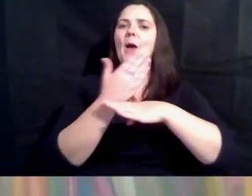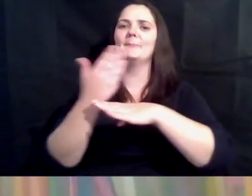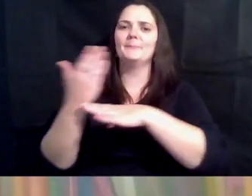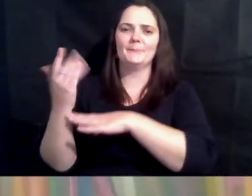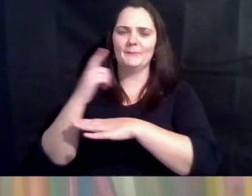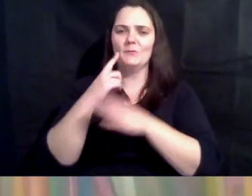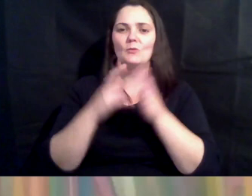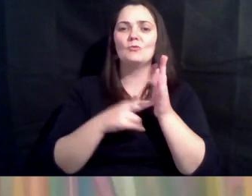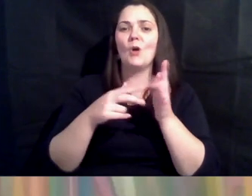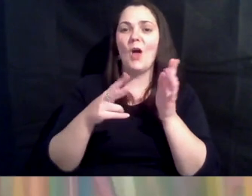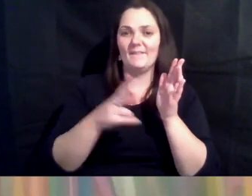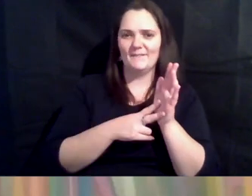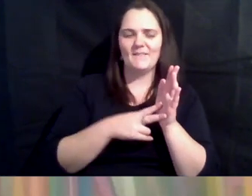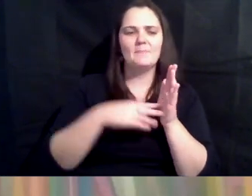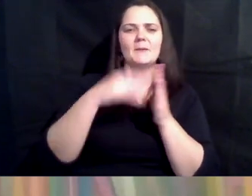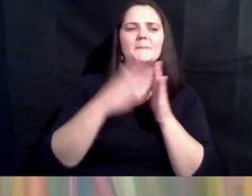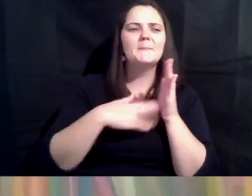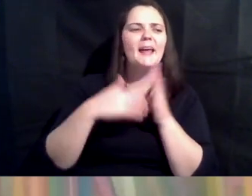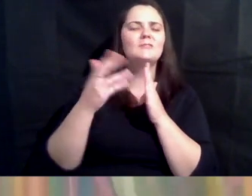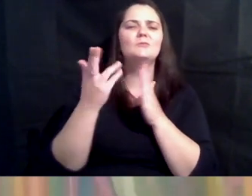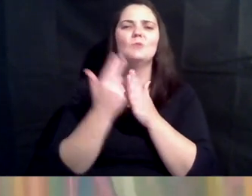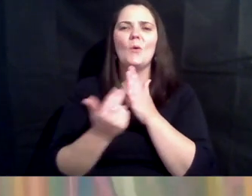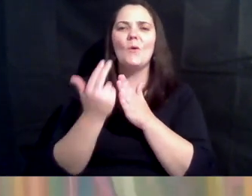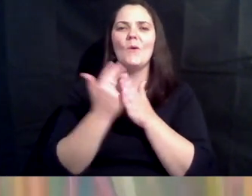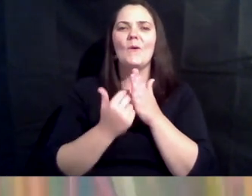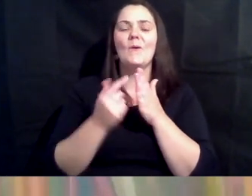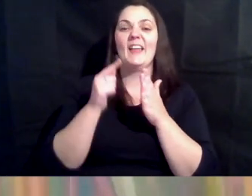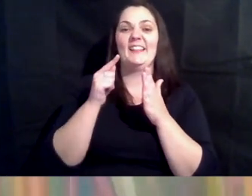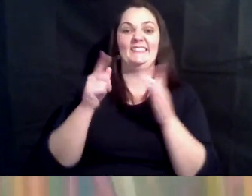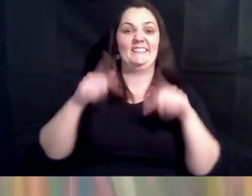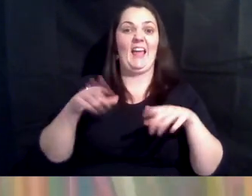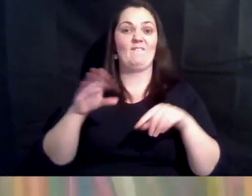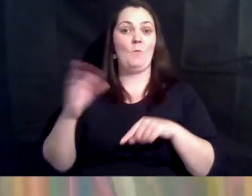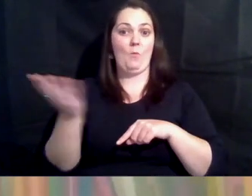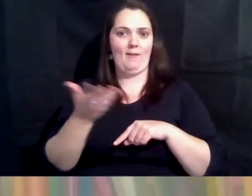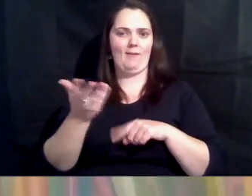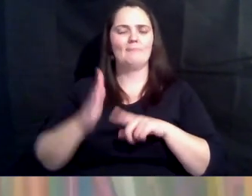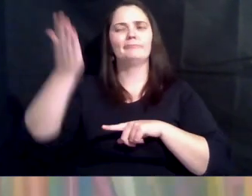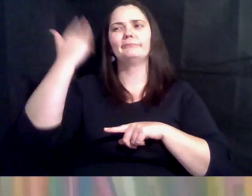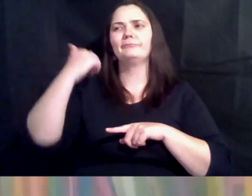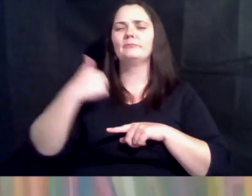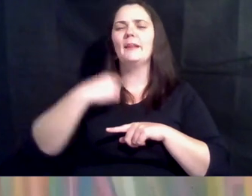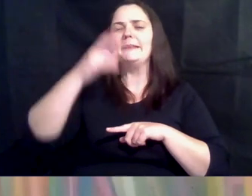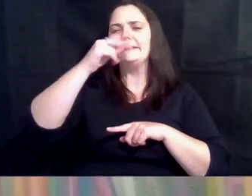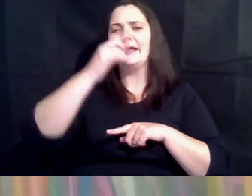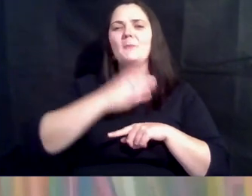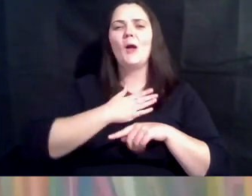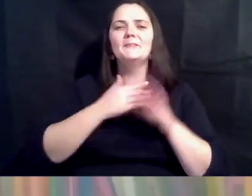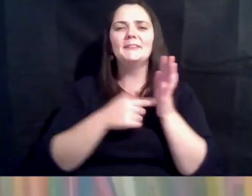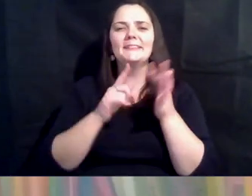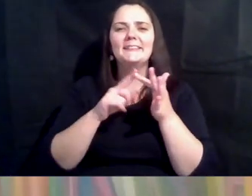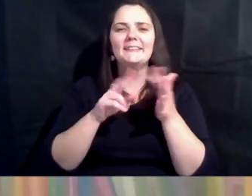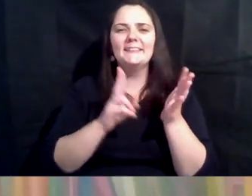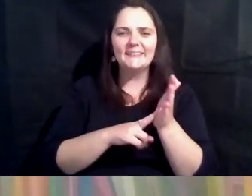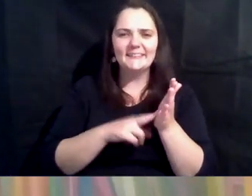And that's actually inspired by letters that I kept as a teenager. And that ties really well